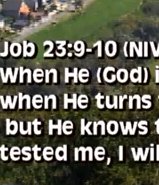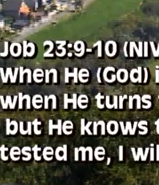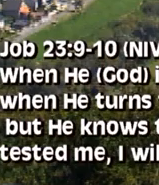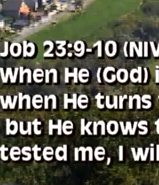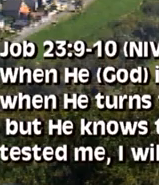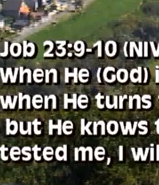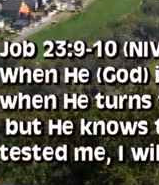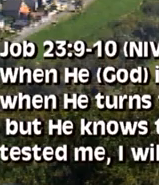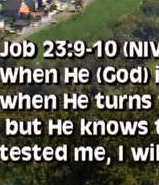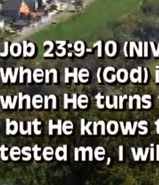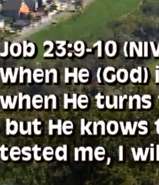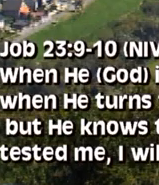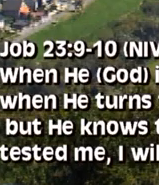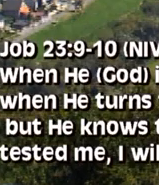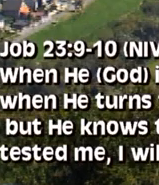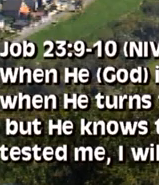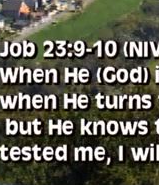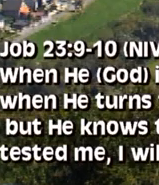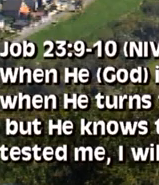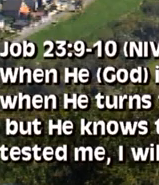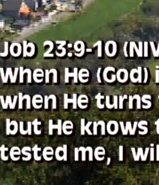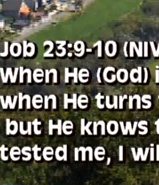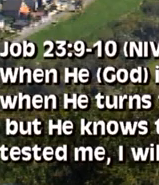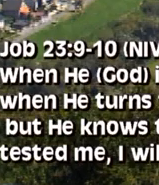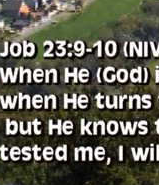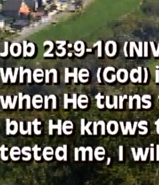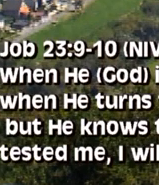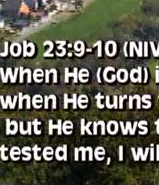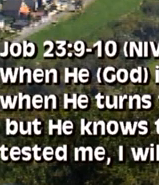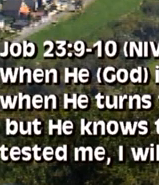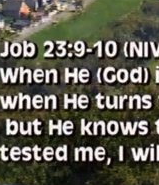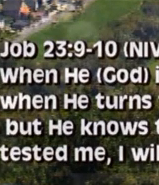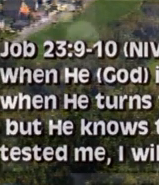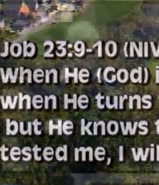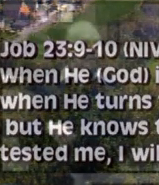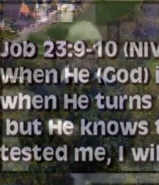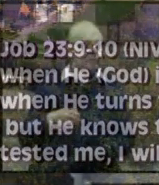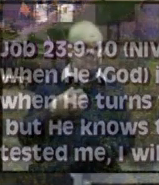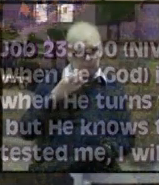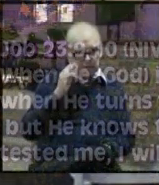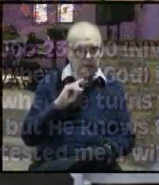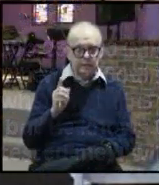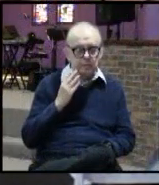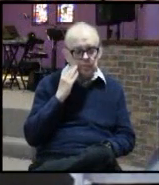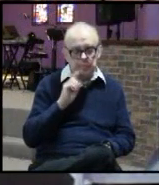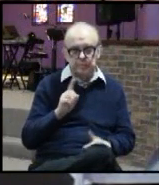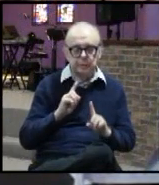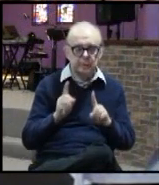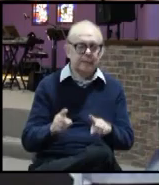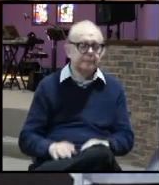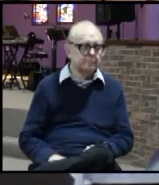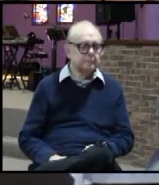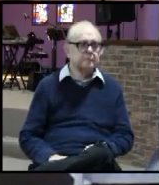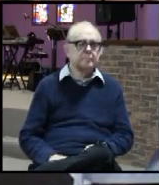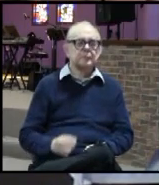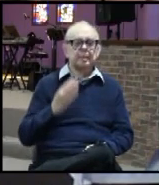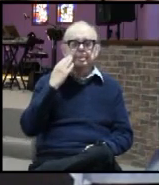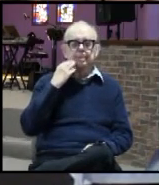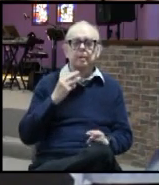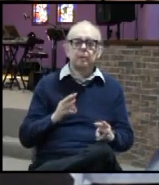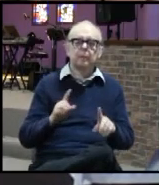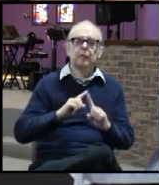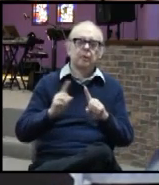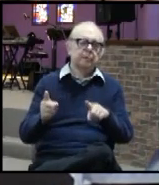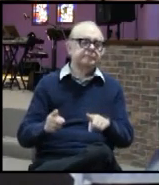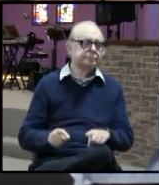he has tested me, I will come forth as gold. So God knows where you're going. He knows the direction that you're headed. And what God is